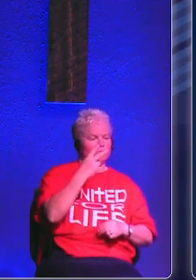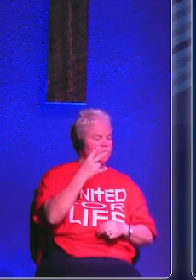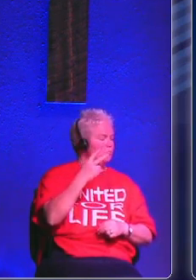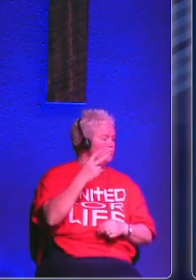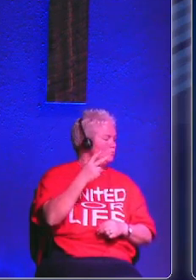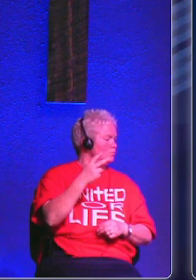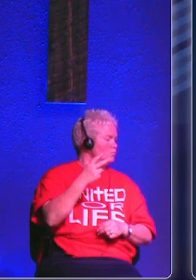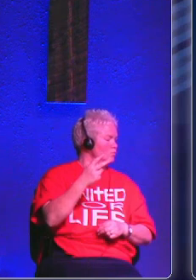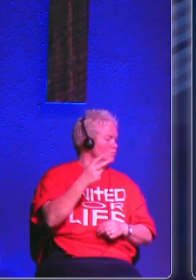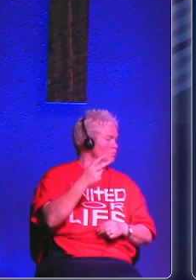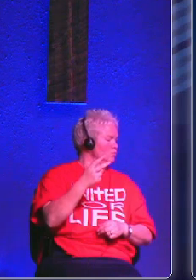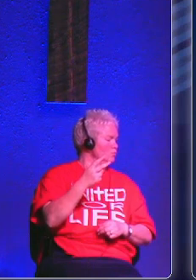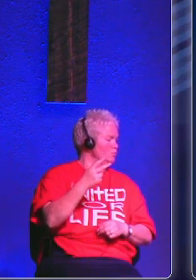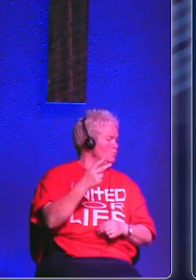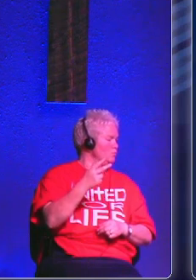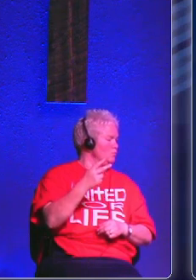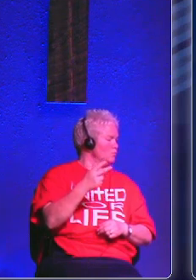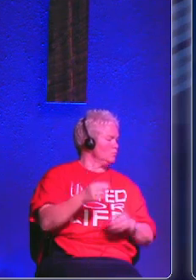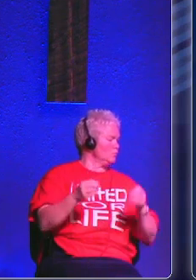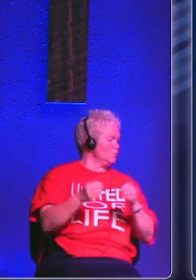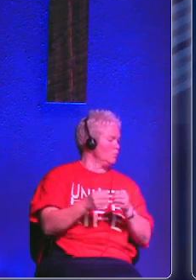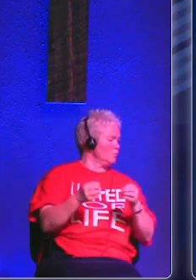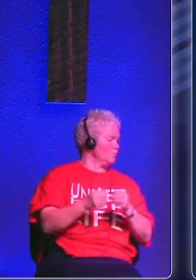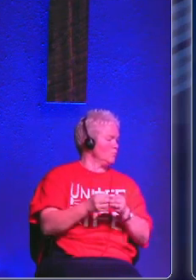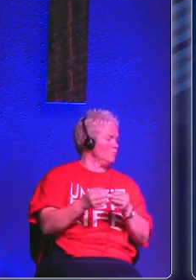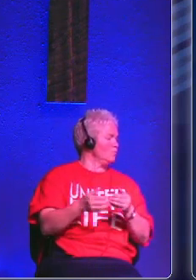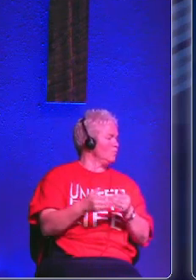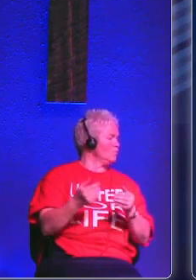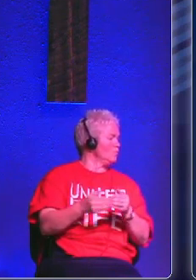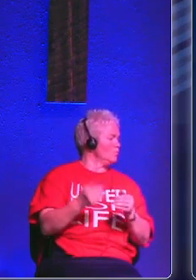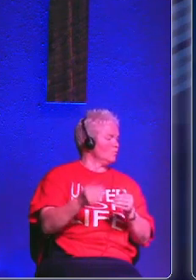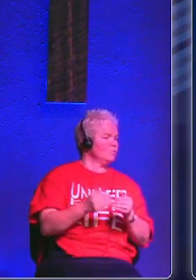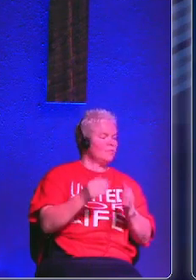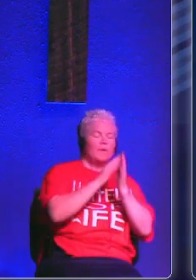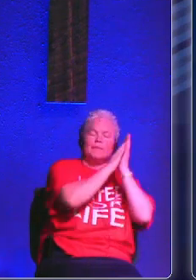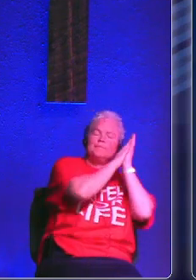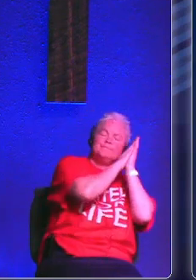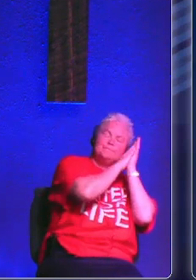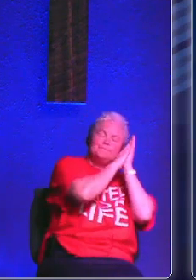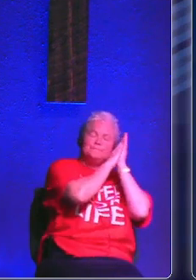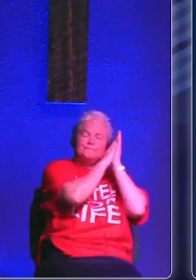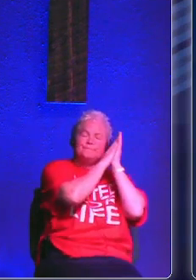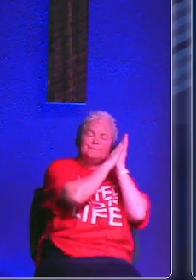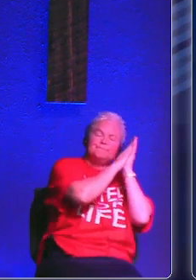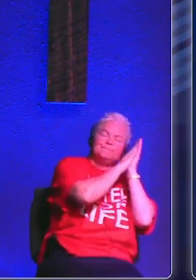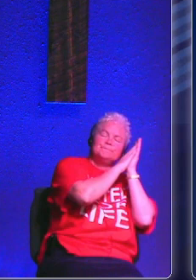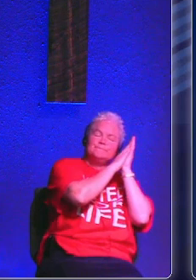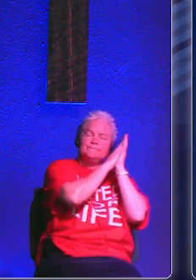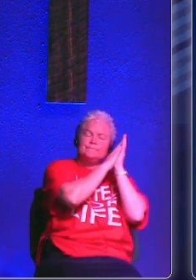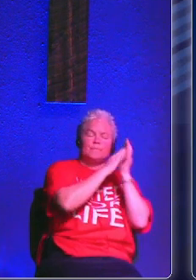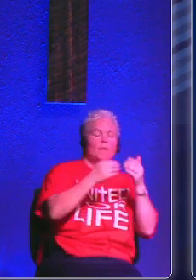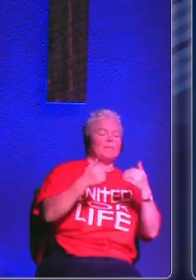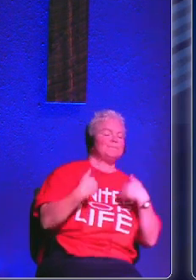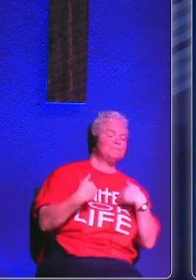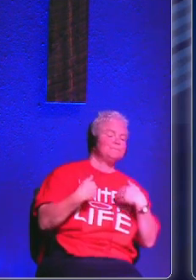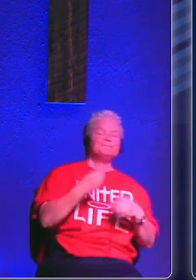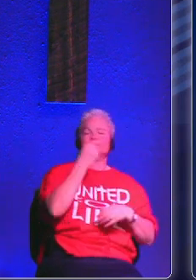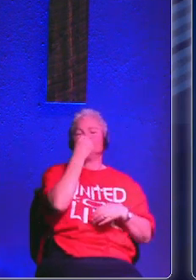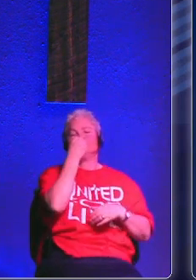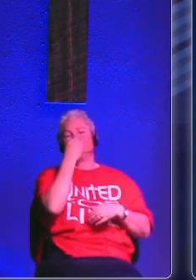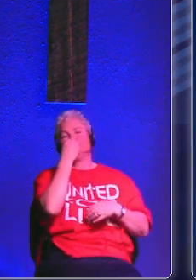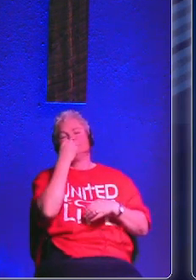impractical use of time. It's much easier to sleep in and then to have